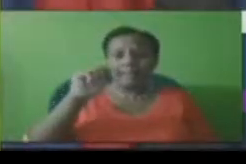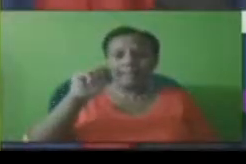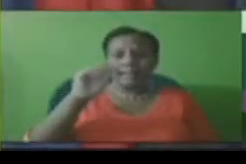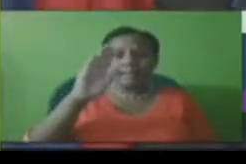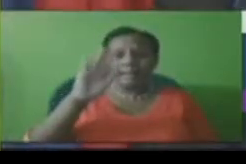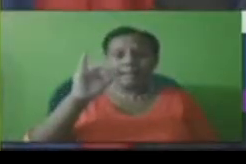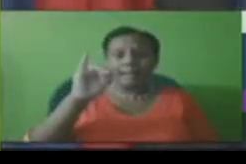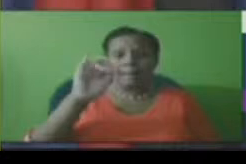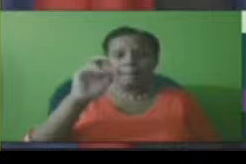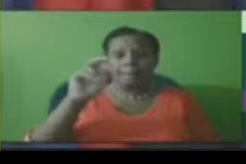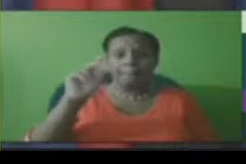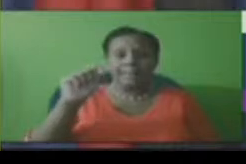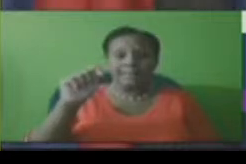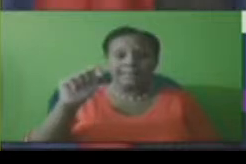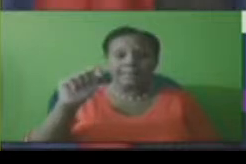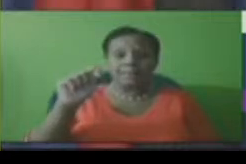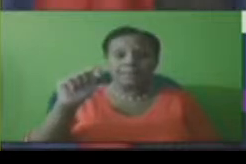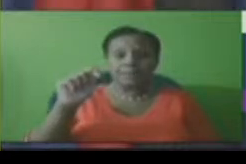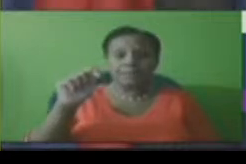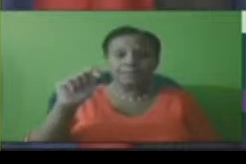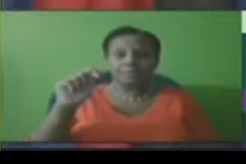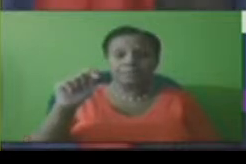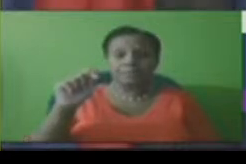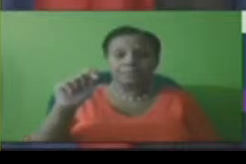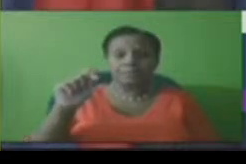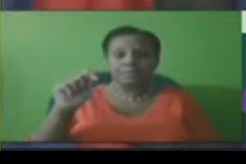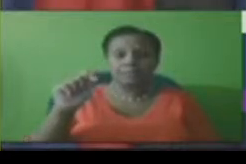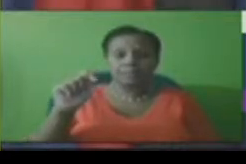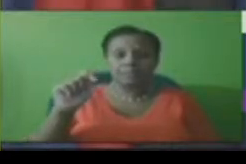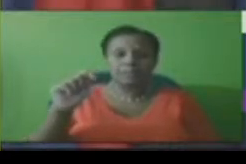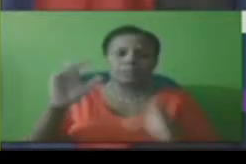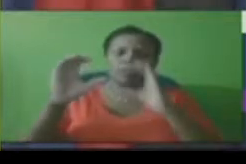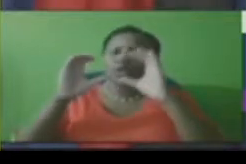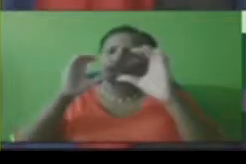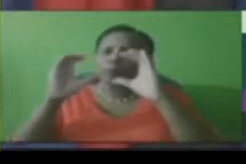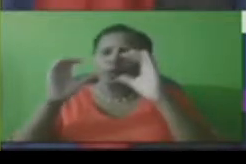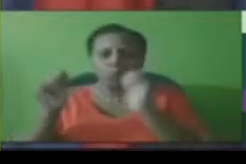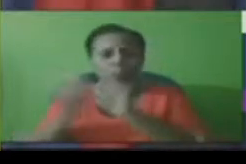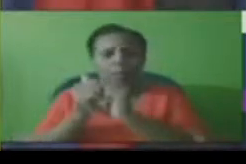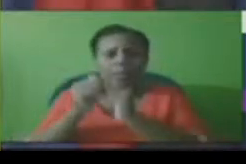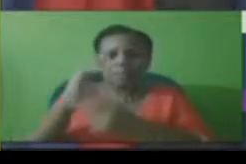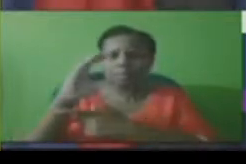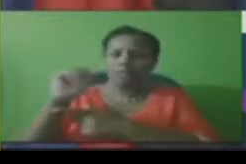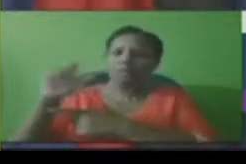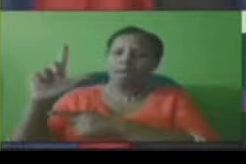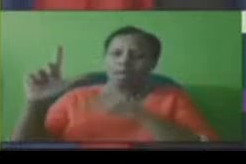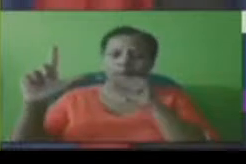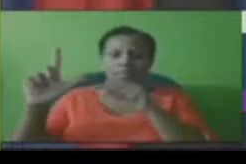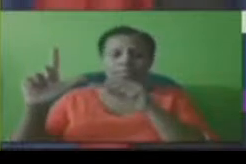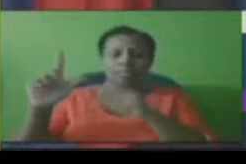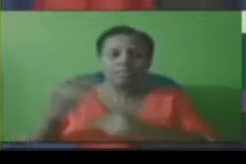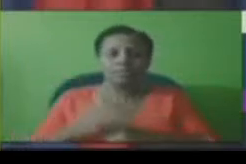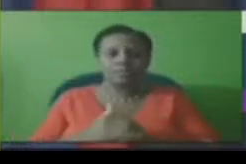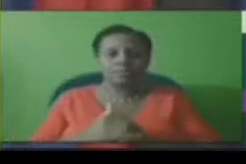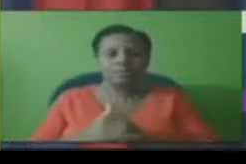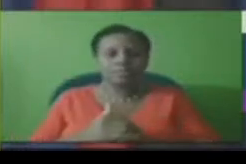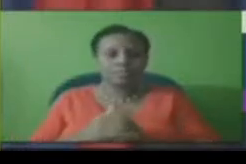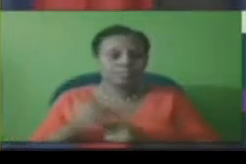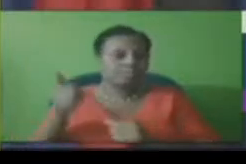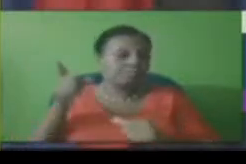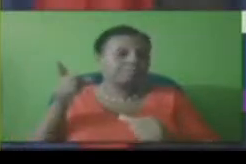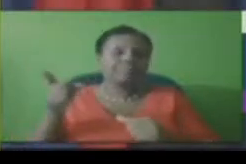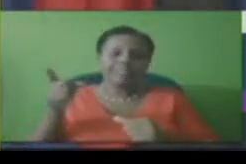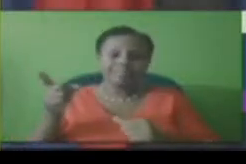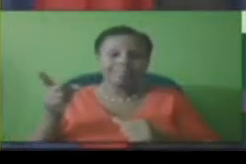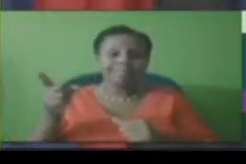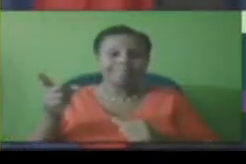of the Cabinet. So we don't just take their word for it. They don't just come and tell us what they want. They're rigorously examined, and their proposals have to